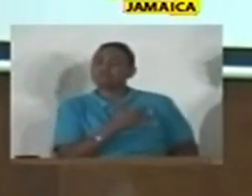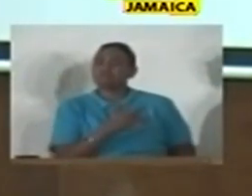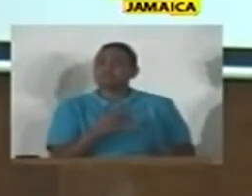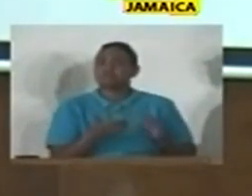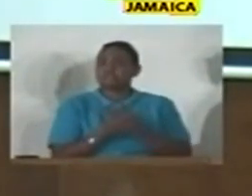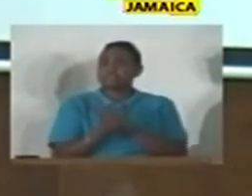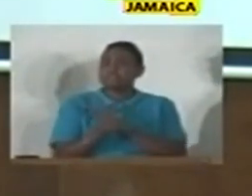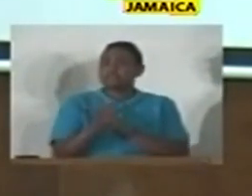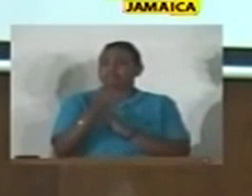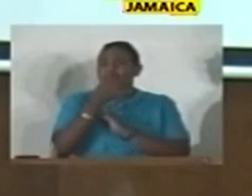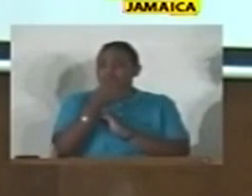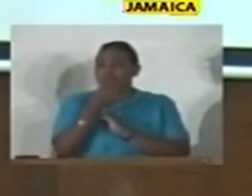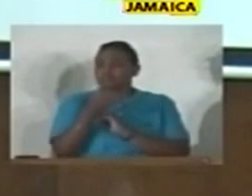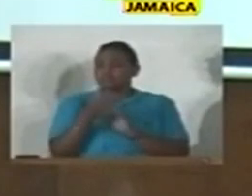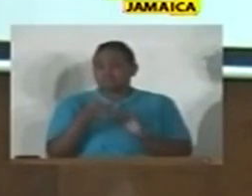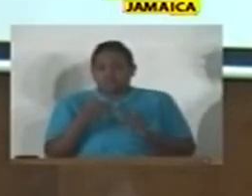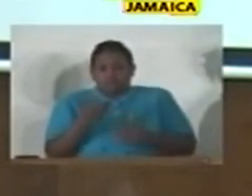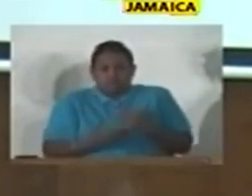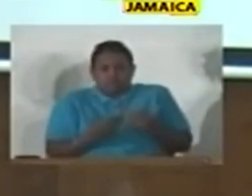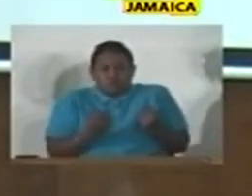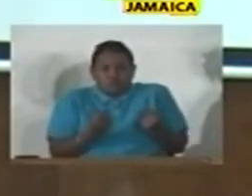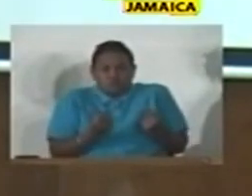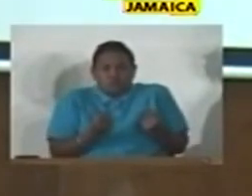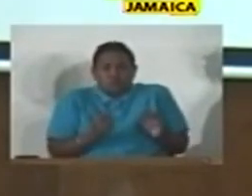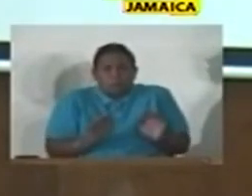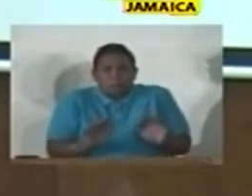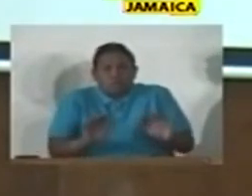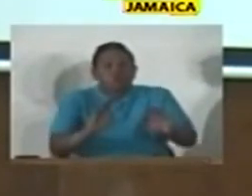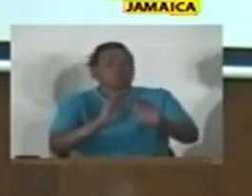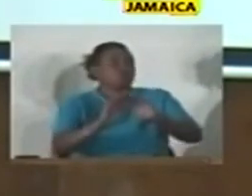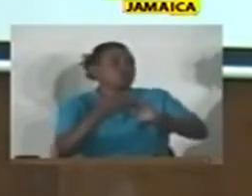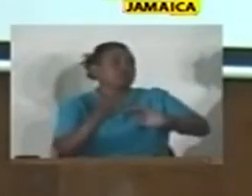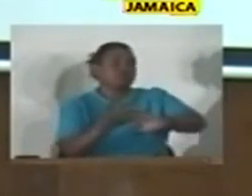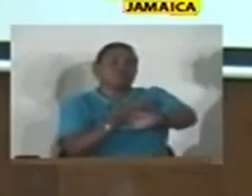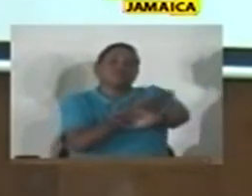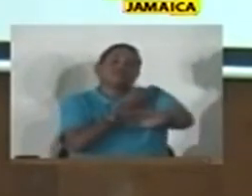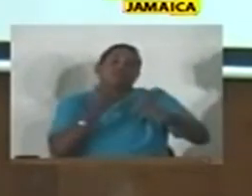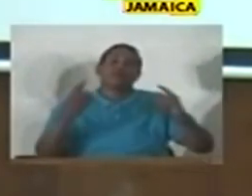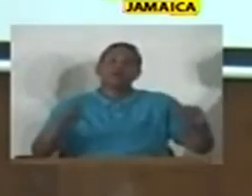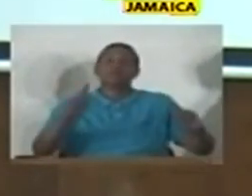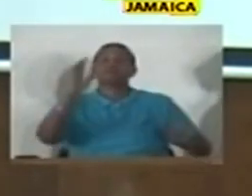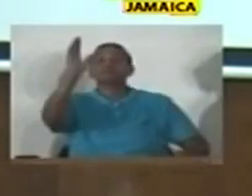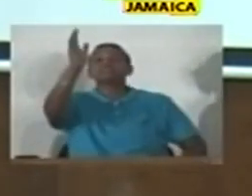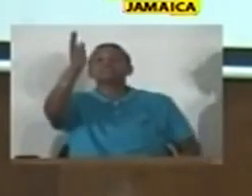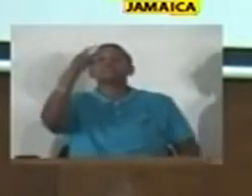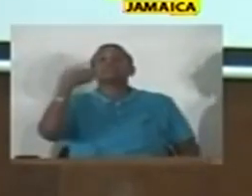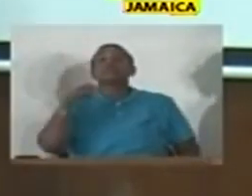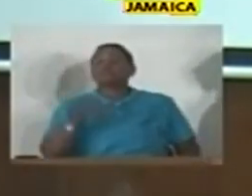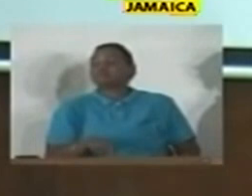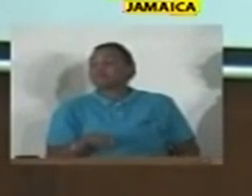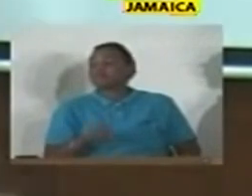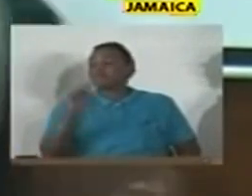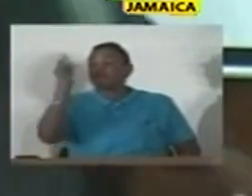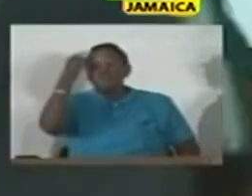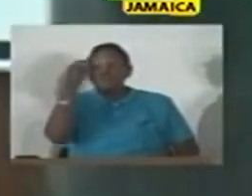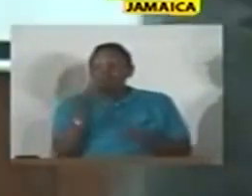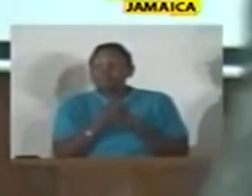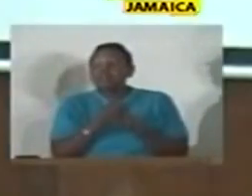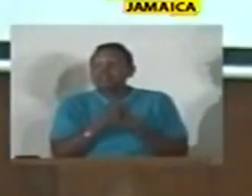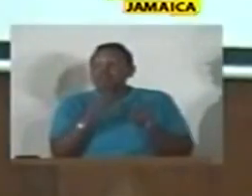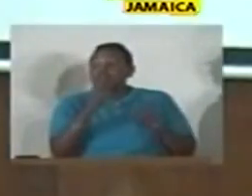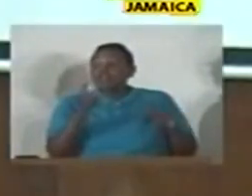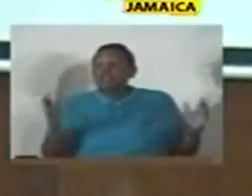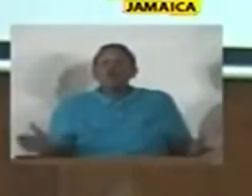and the stick-to-itiveness to move Jamaica forward. Mr. Speaker, this is a government that